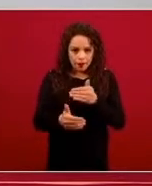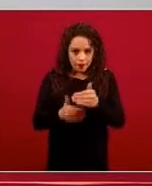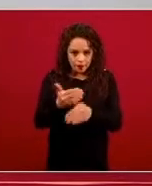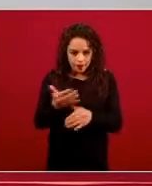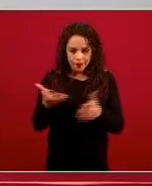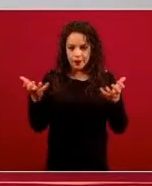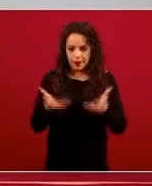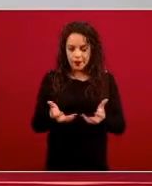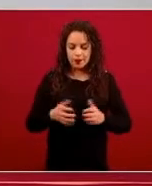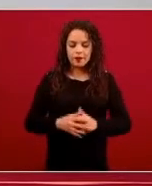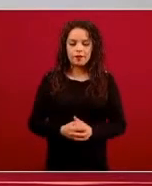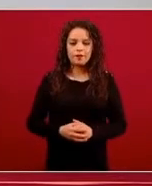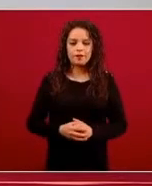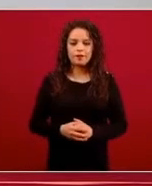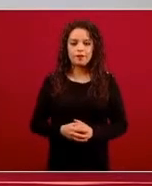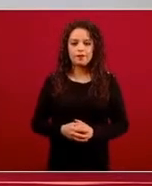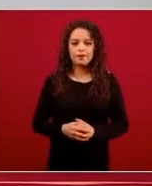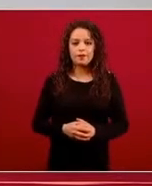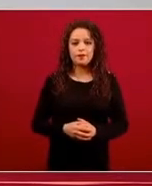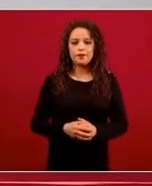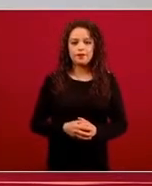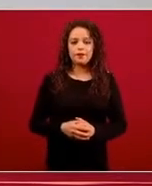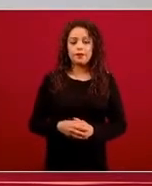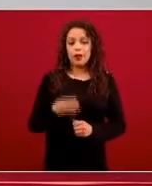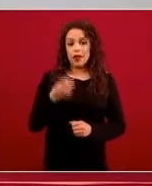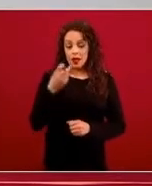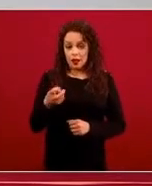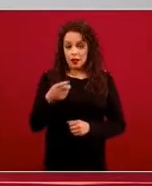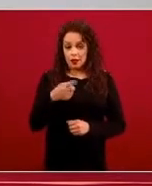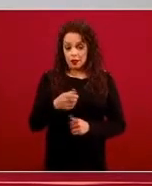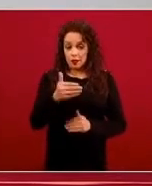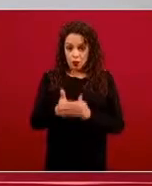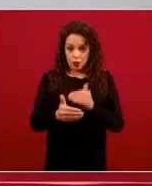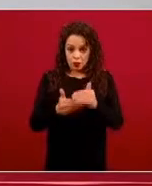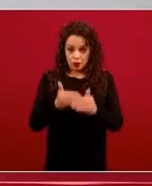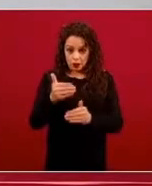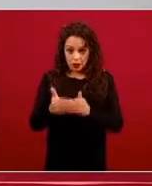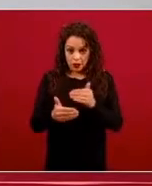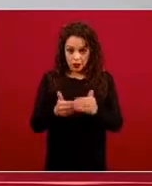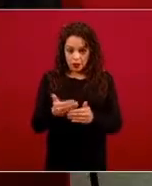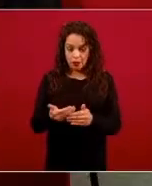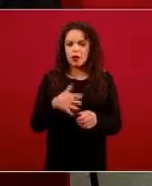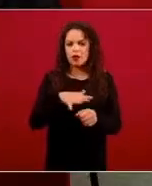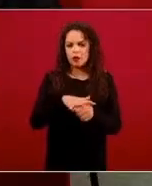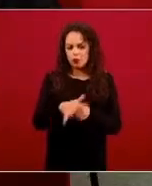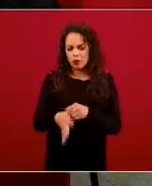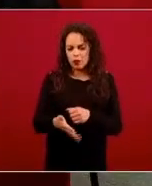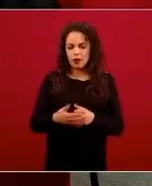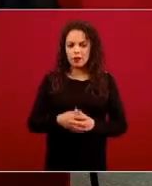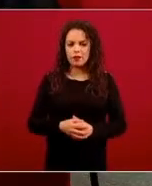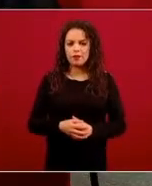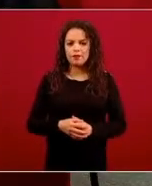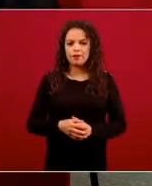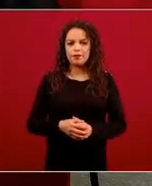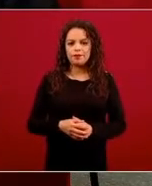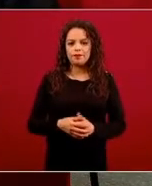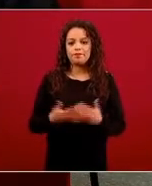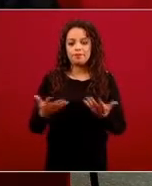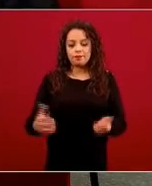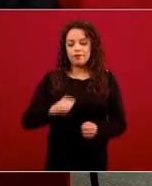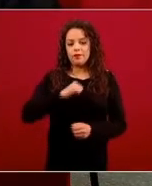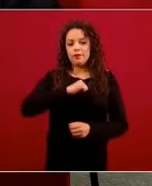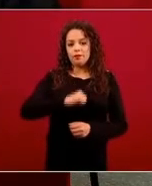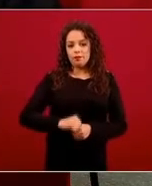spray-like secretions that are micro droplets that only happen during certain